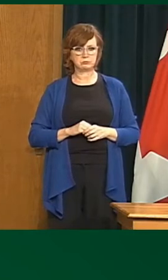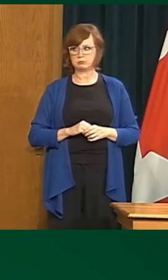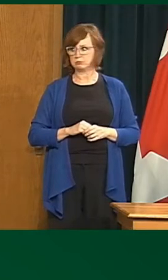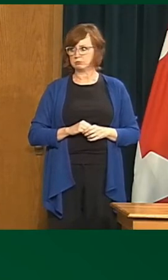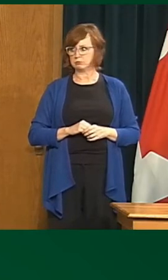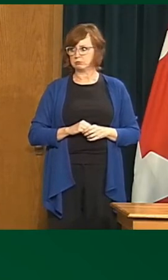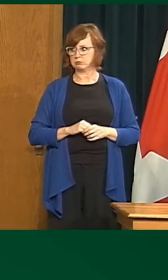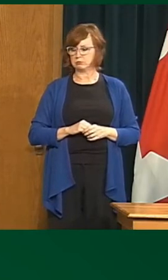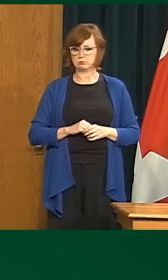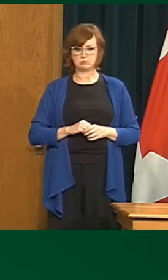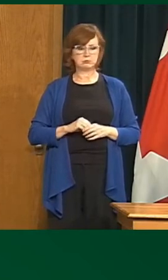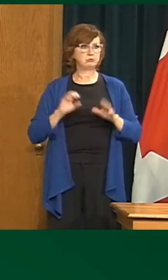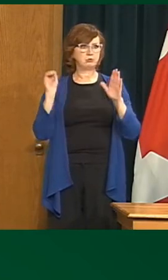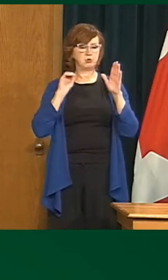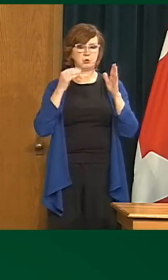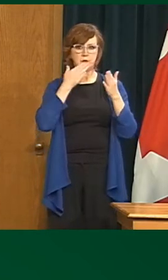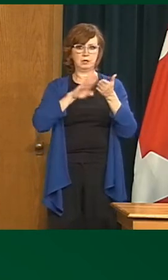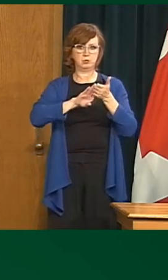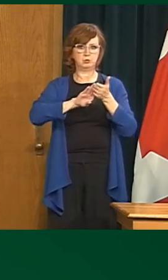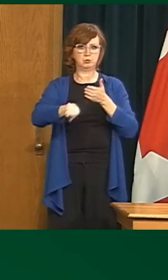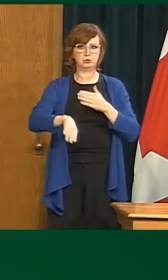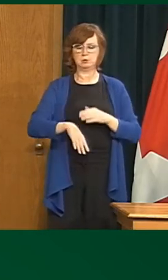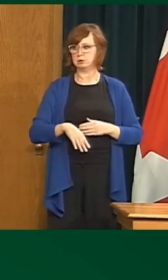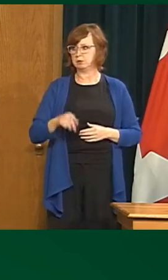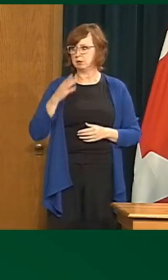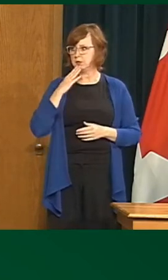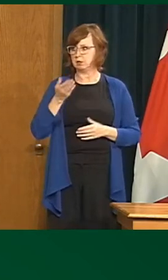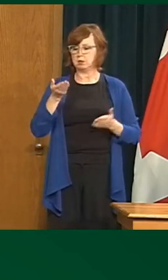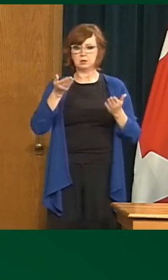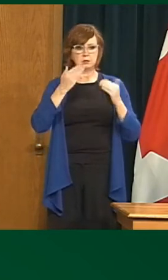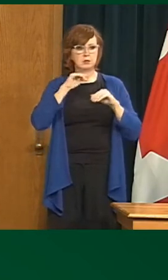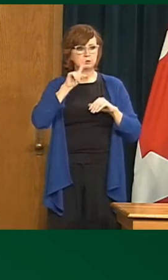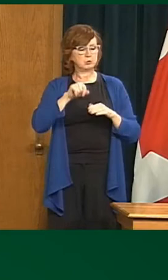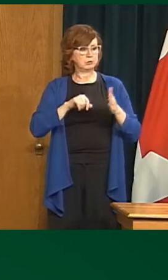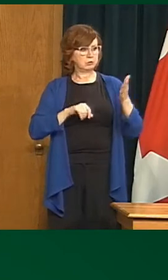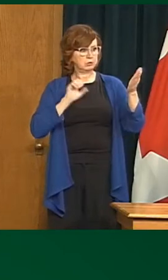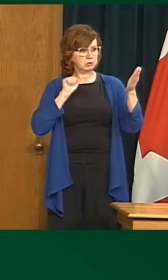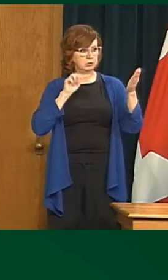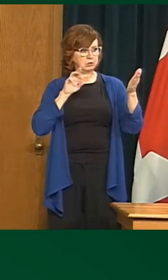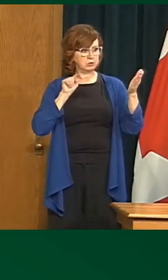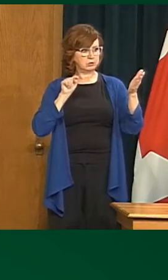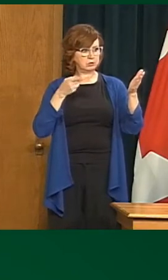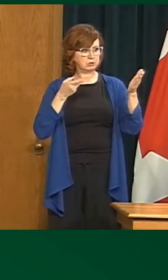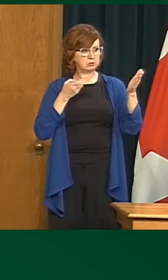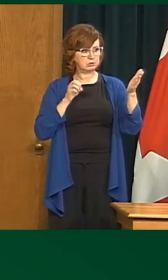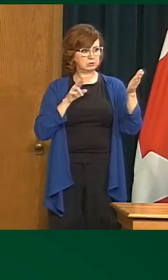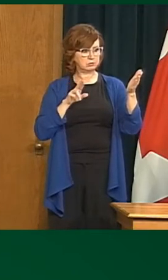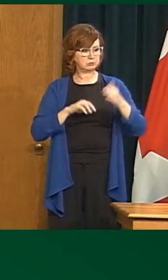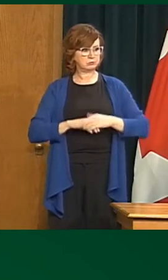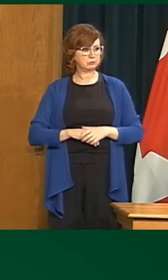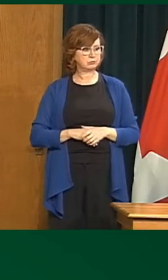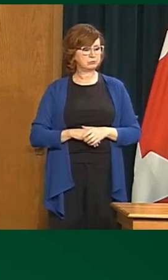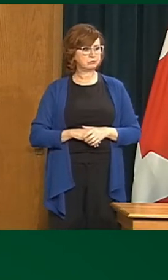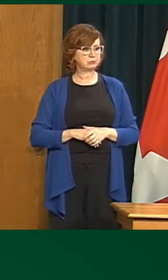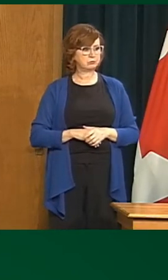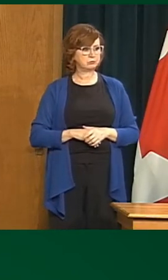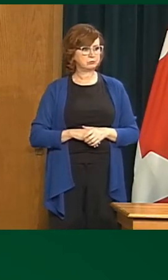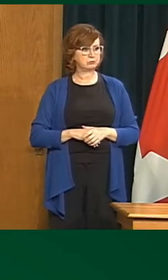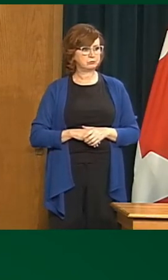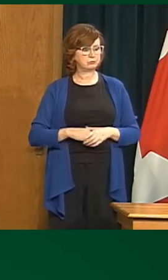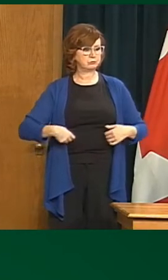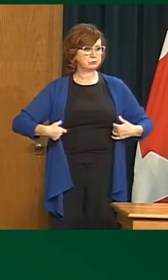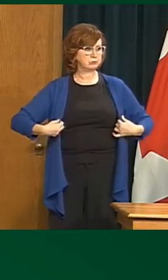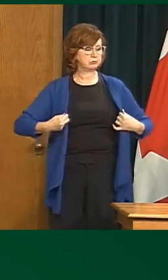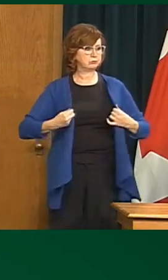Do you have a follow up, Chris? No, thank you. Great. We'll take our next question from the room, Arthur. So just today, it appears